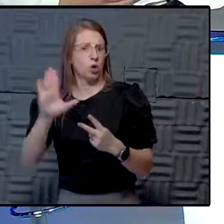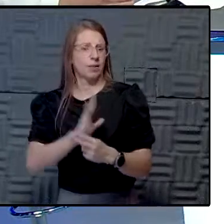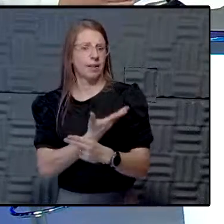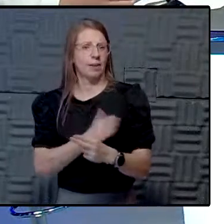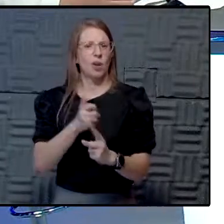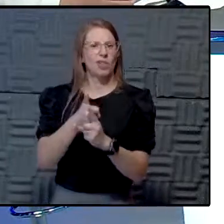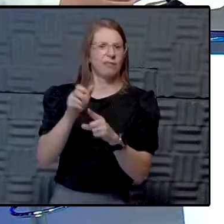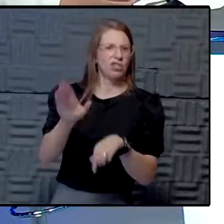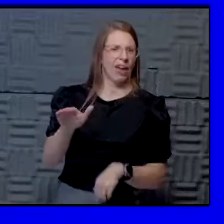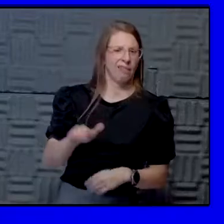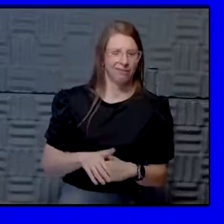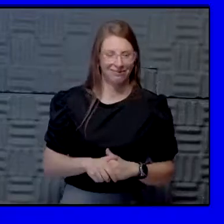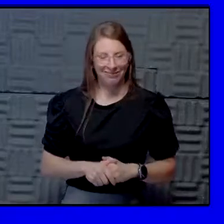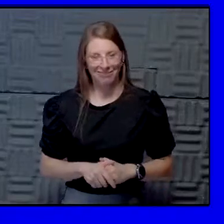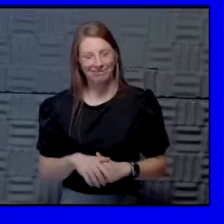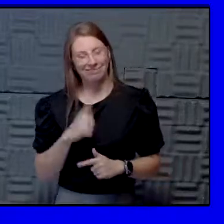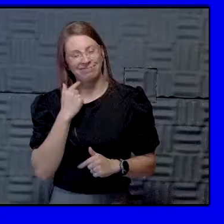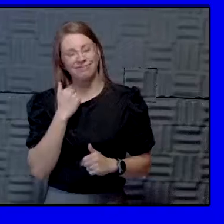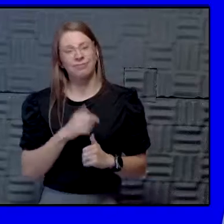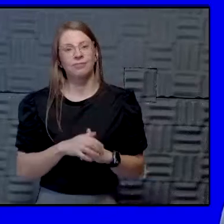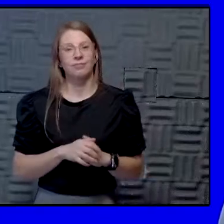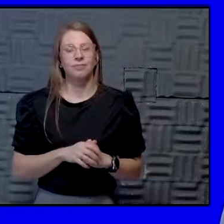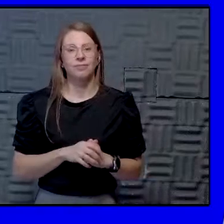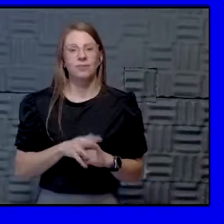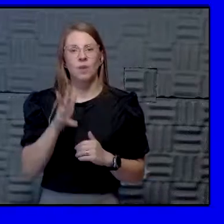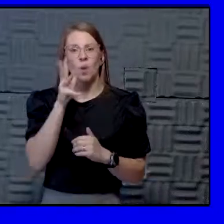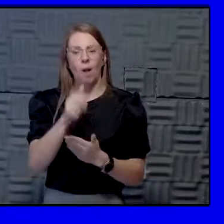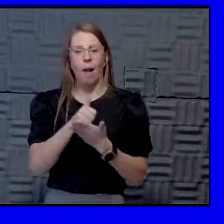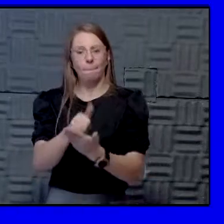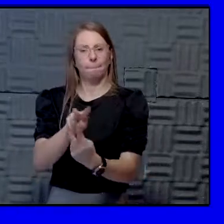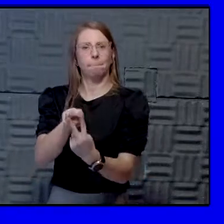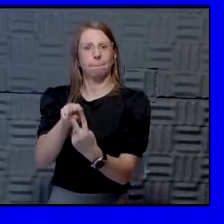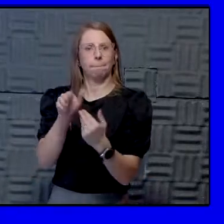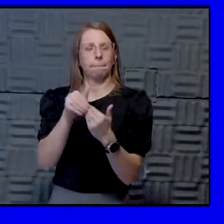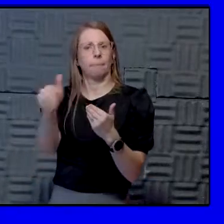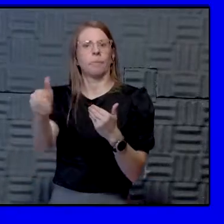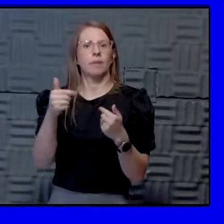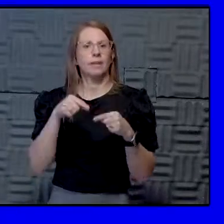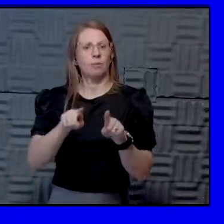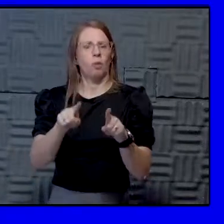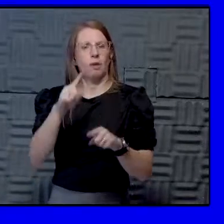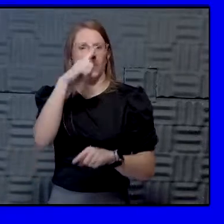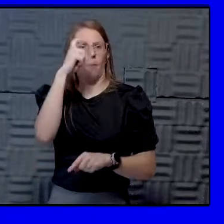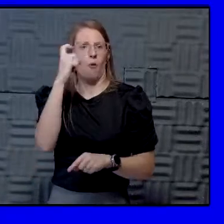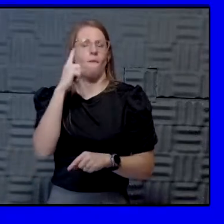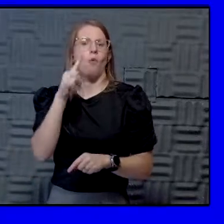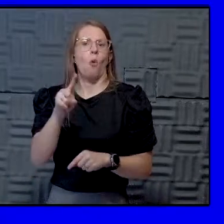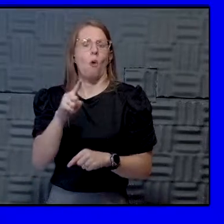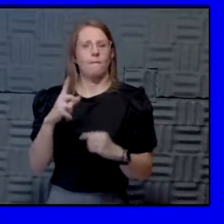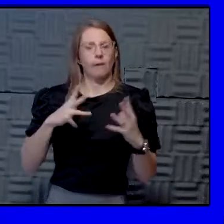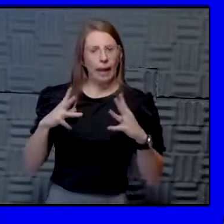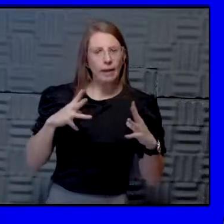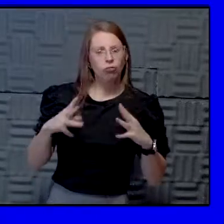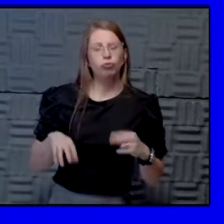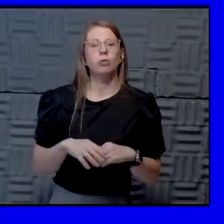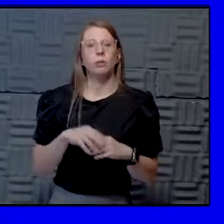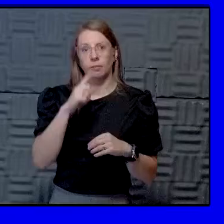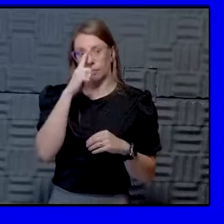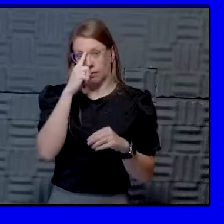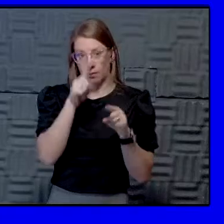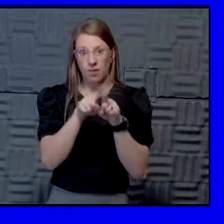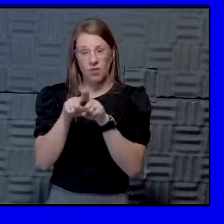say, that this will help them moving forward during the summer for vacations. It also